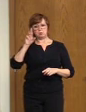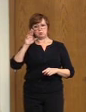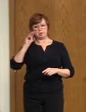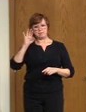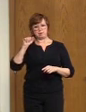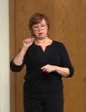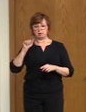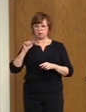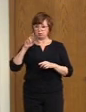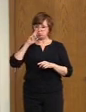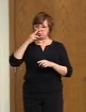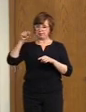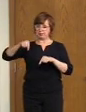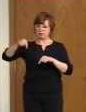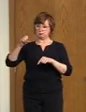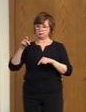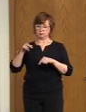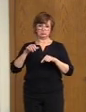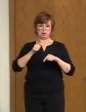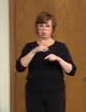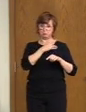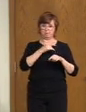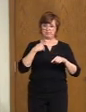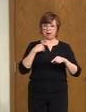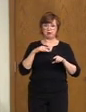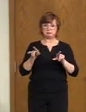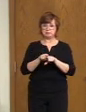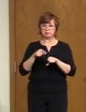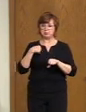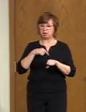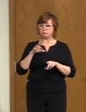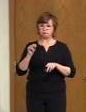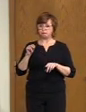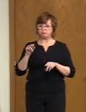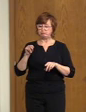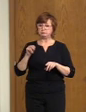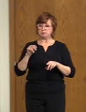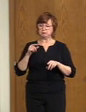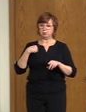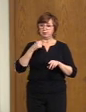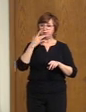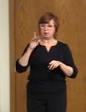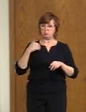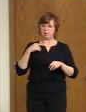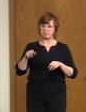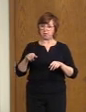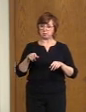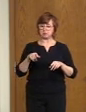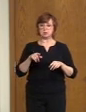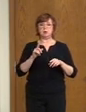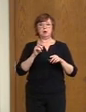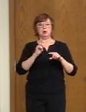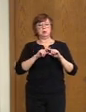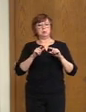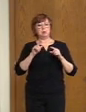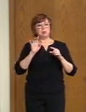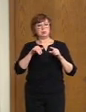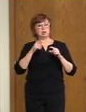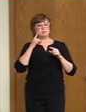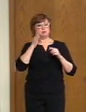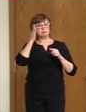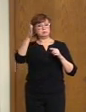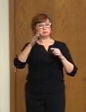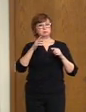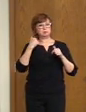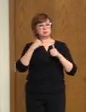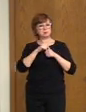But certainly, as we move forward, through the second quarter, third quarter, as we understand the vaccine efficacy, how herd immunity is protecting